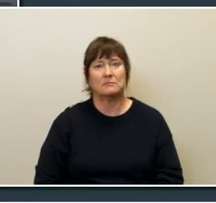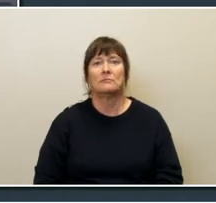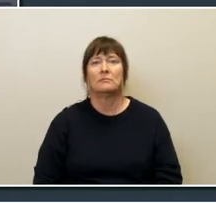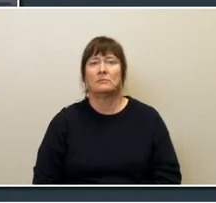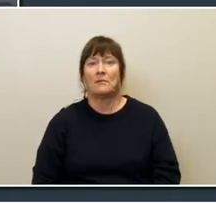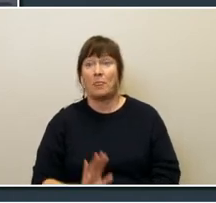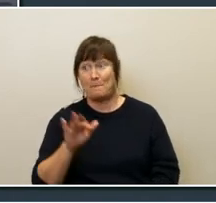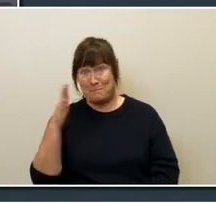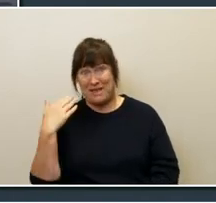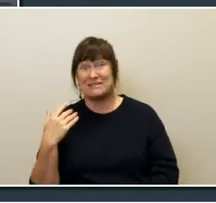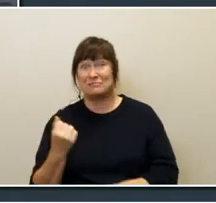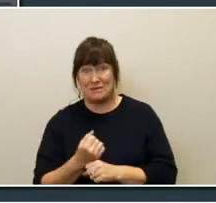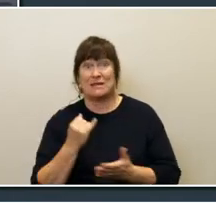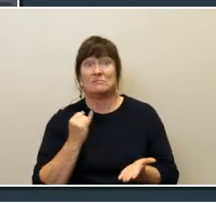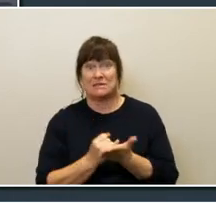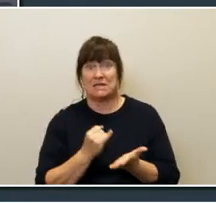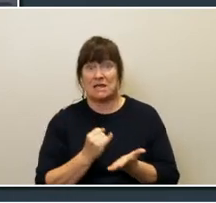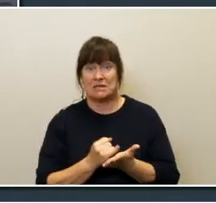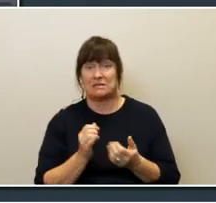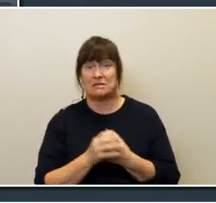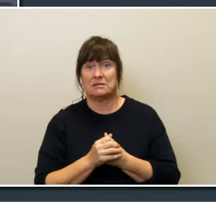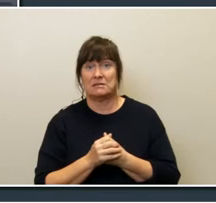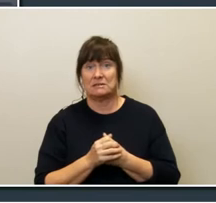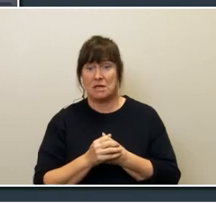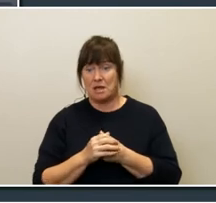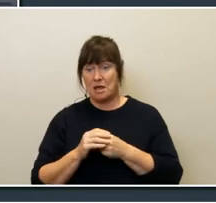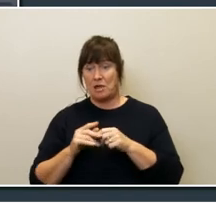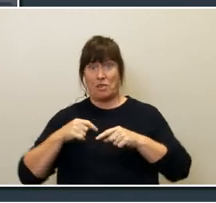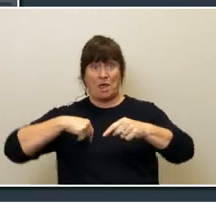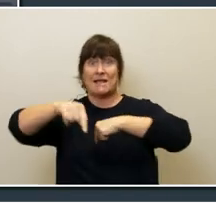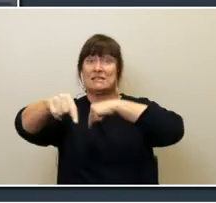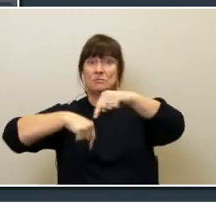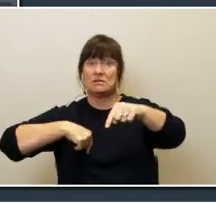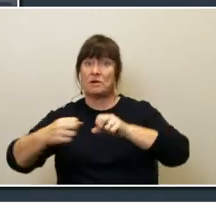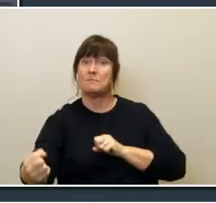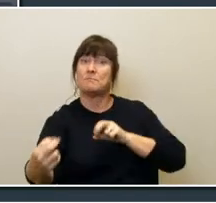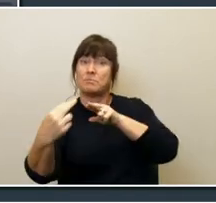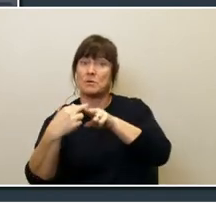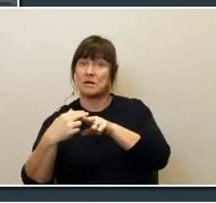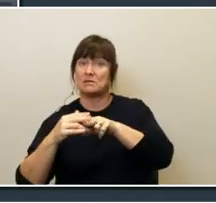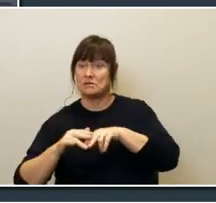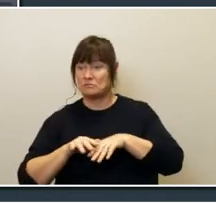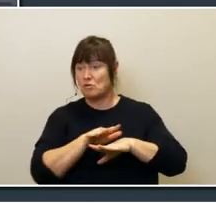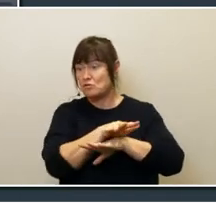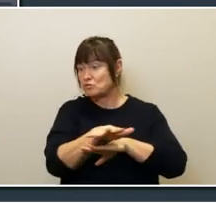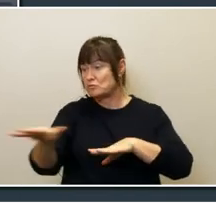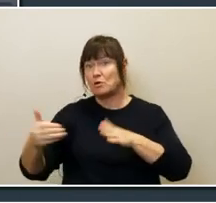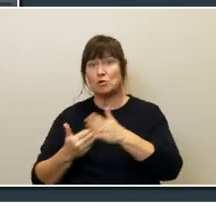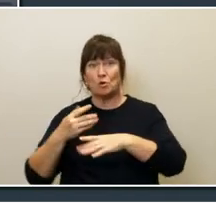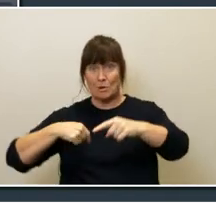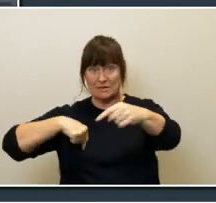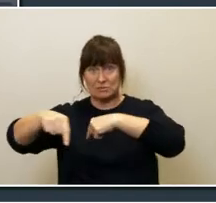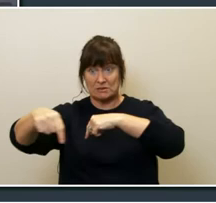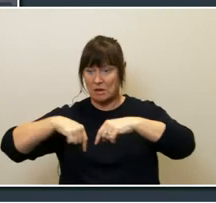Mistakes have been made in the past. The expressway bridge where the traffic goes across the estuary on the new